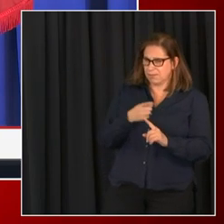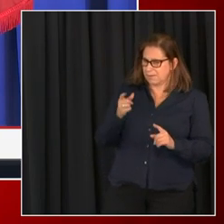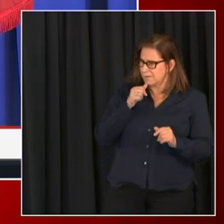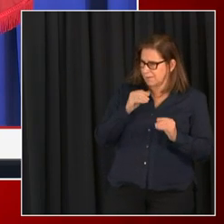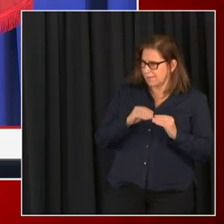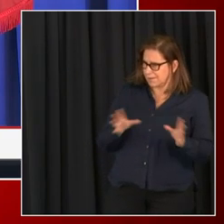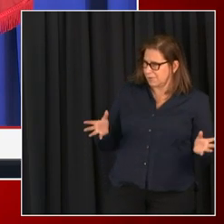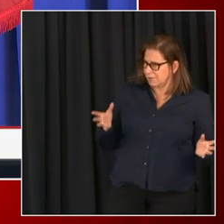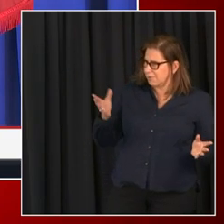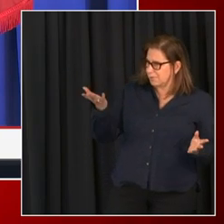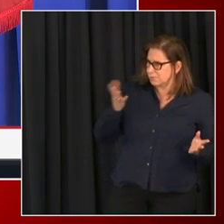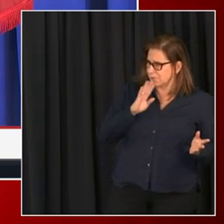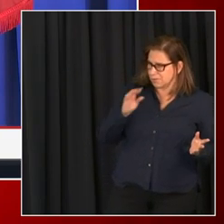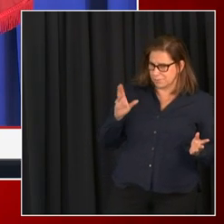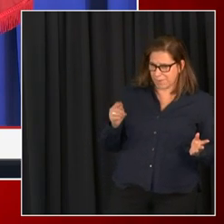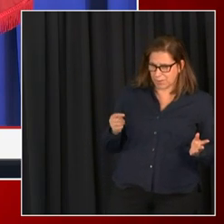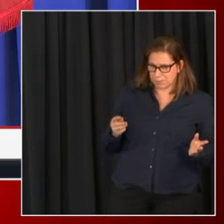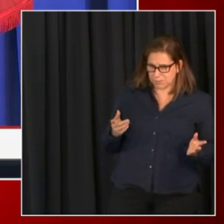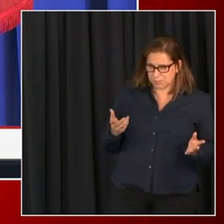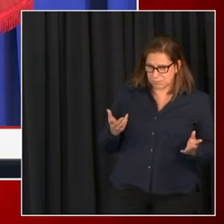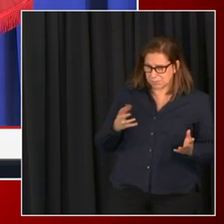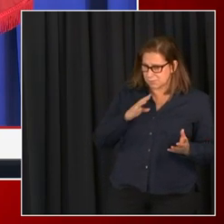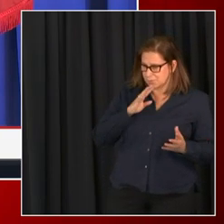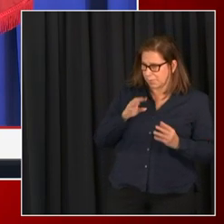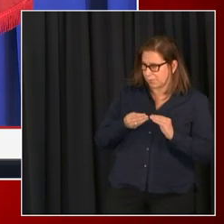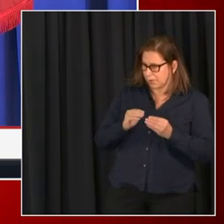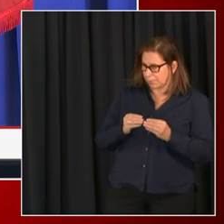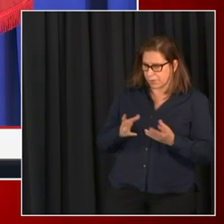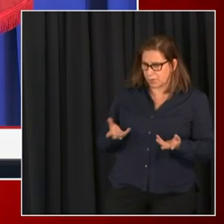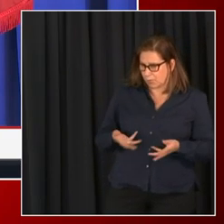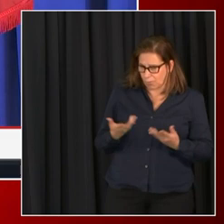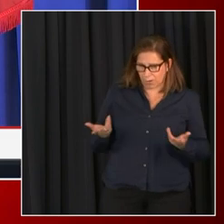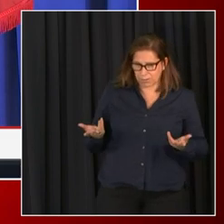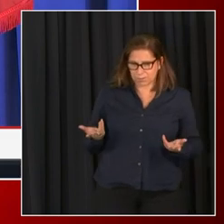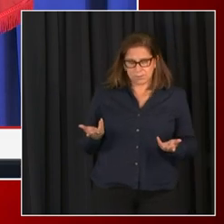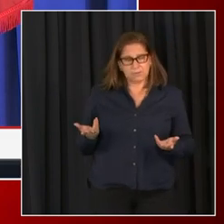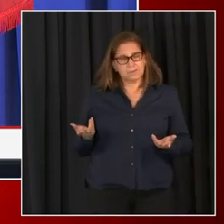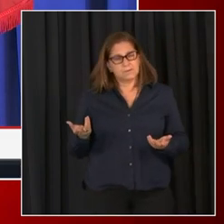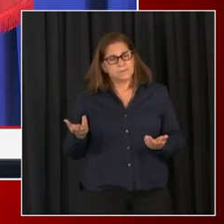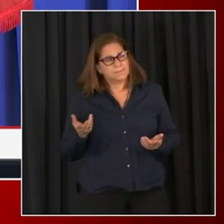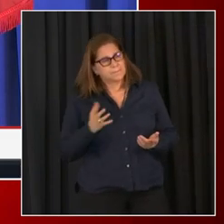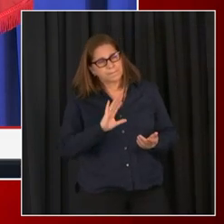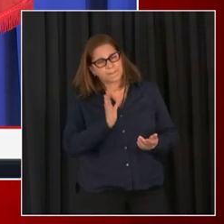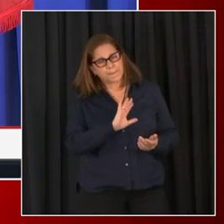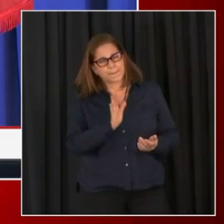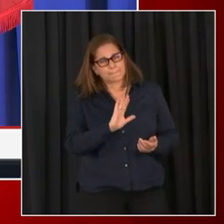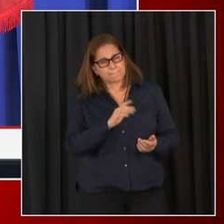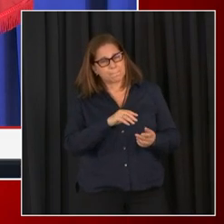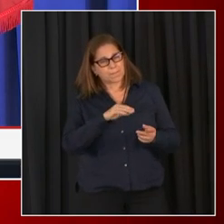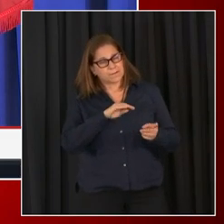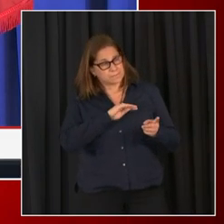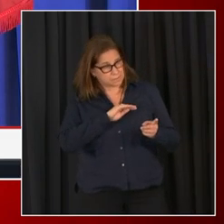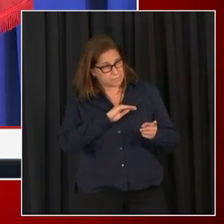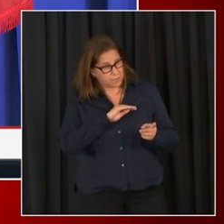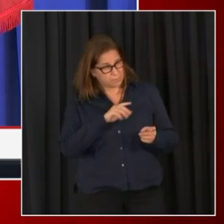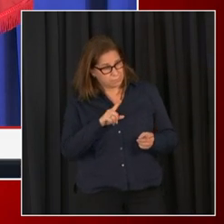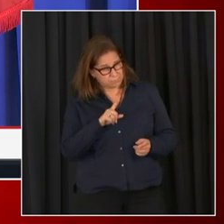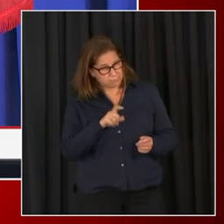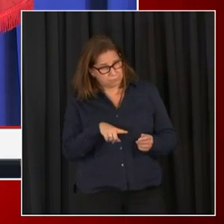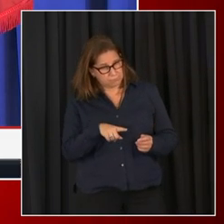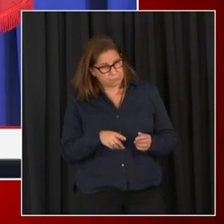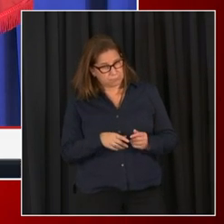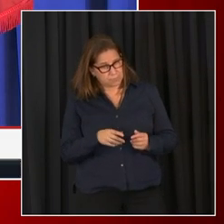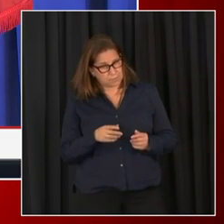familiar with all of those different numbers. I just don't know them off the top of my head. That basically you're satisfied that